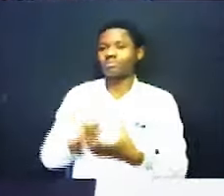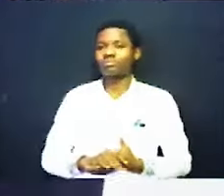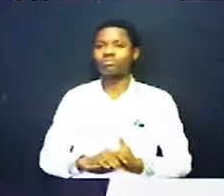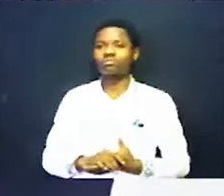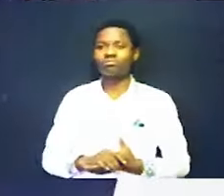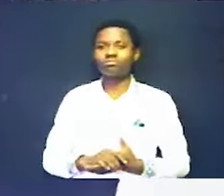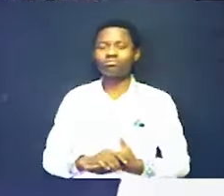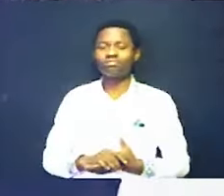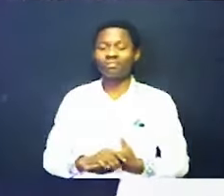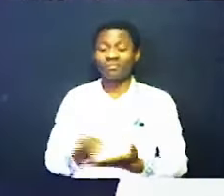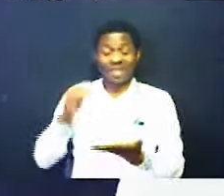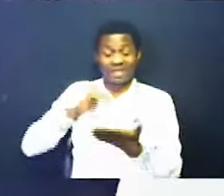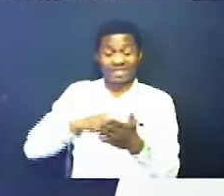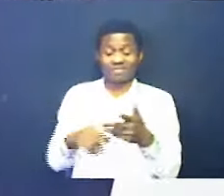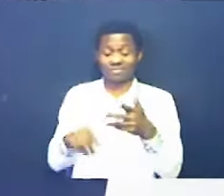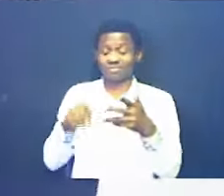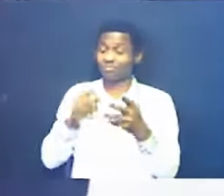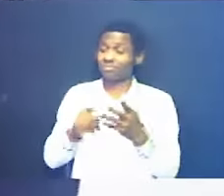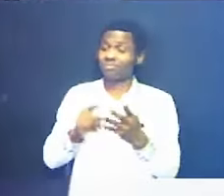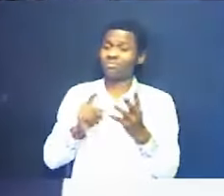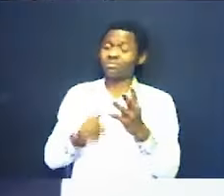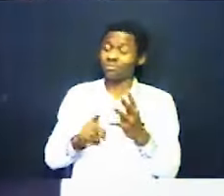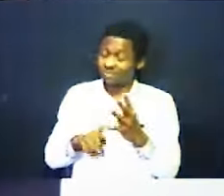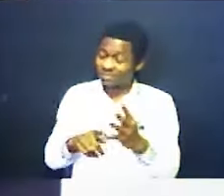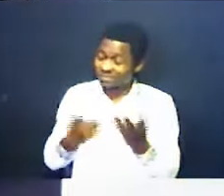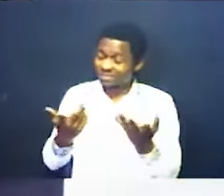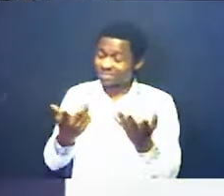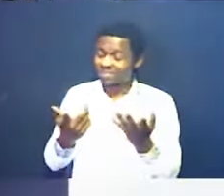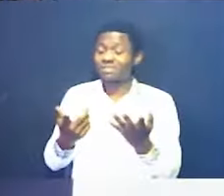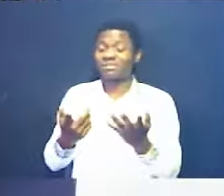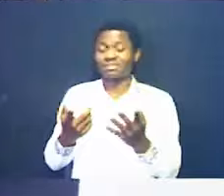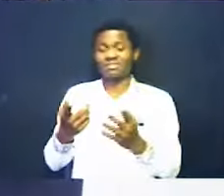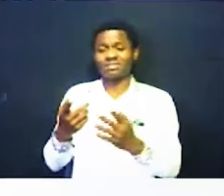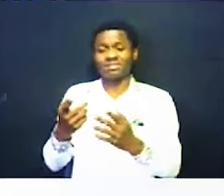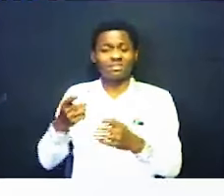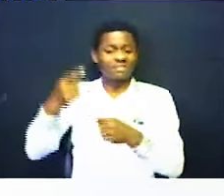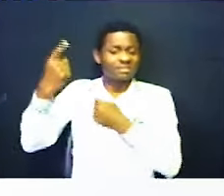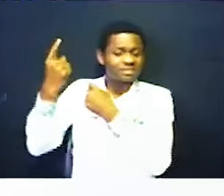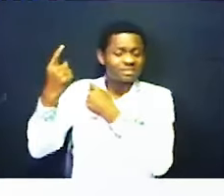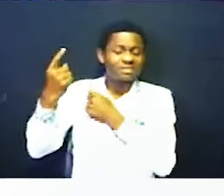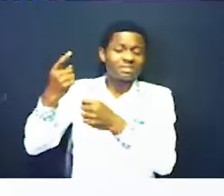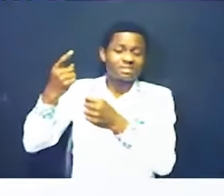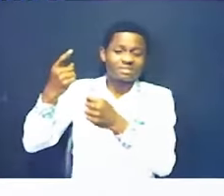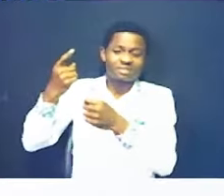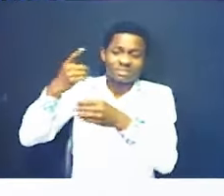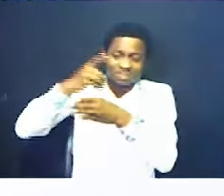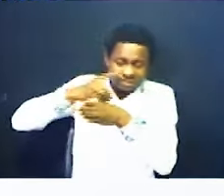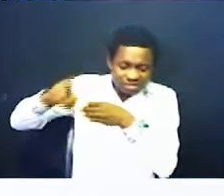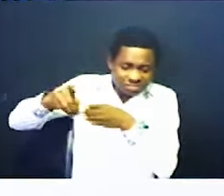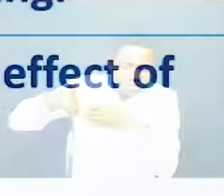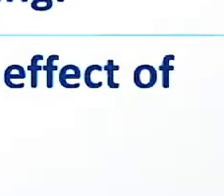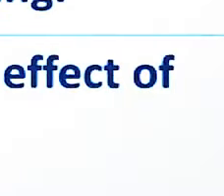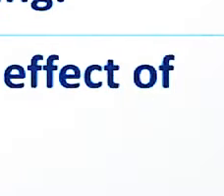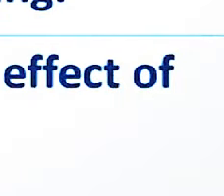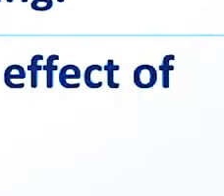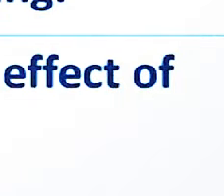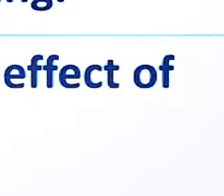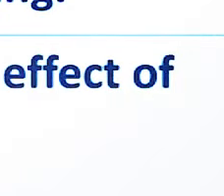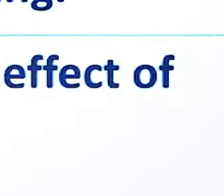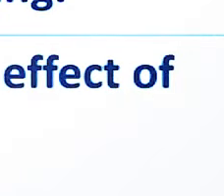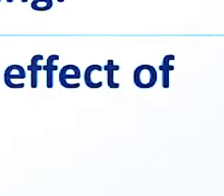When we talk about discipline, we are talking about rigor or training, effect